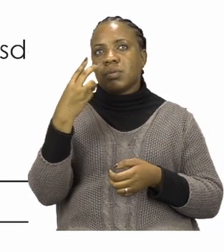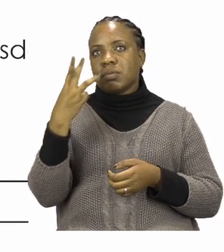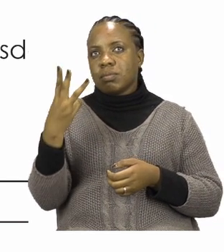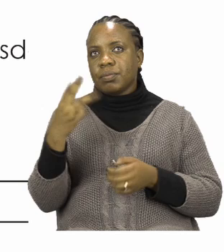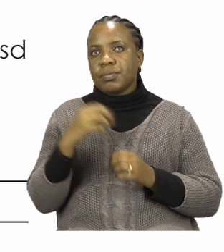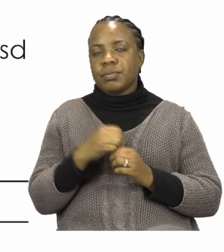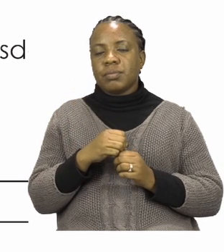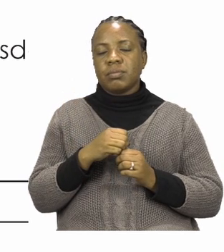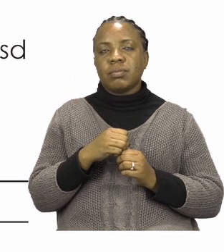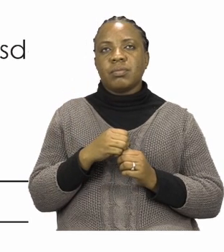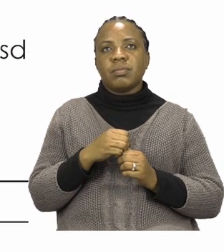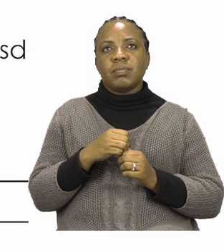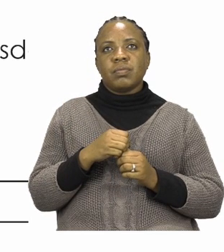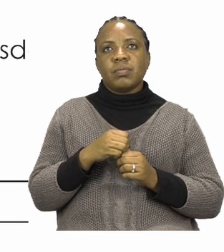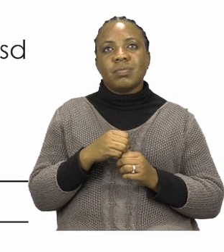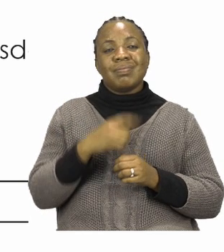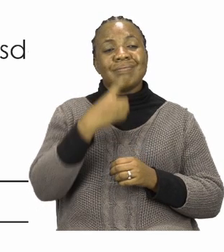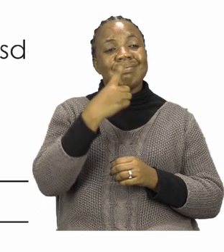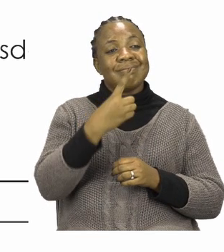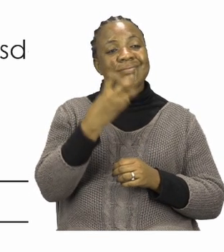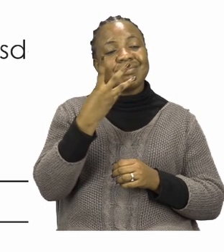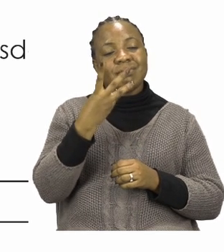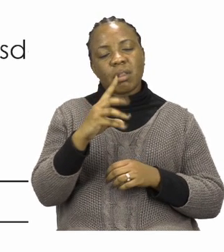16 bottles got lost.